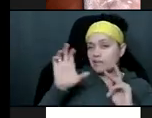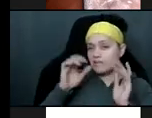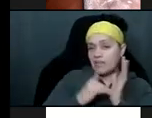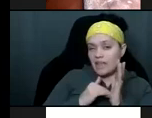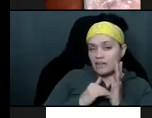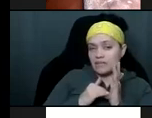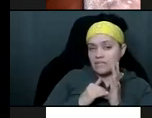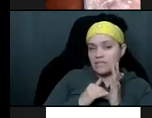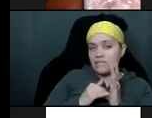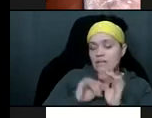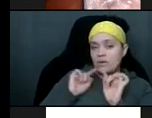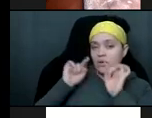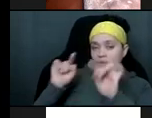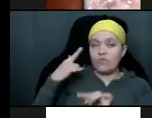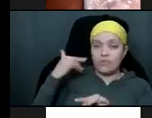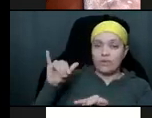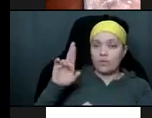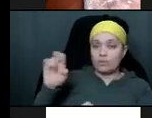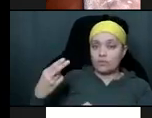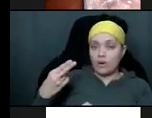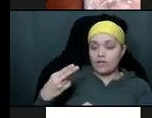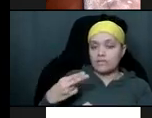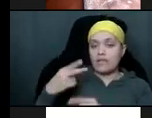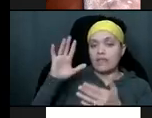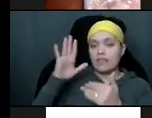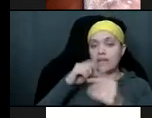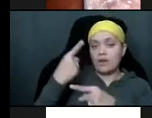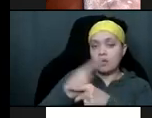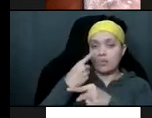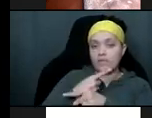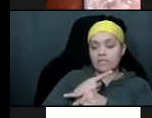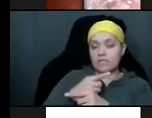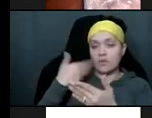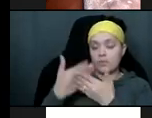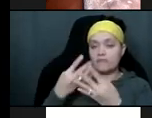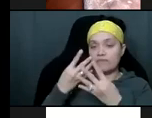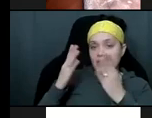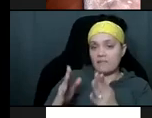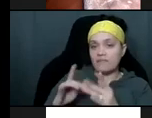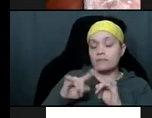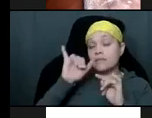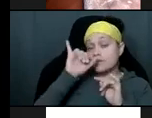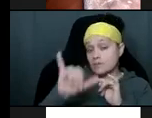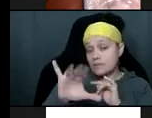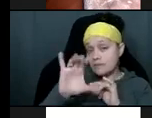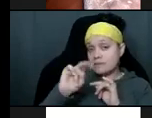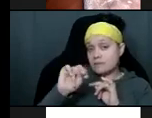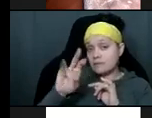who come out for the gold rush than who originally came as convicts. But it was that